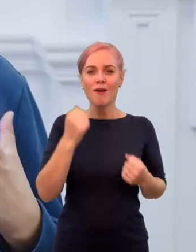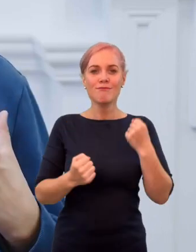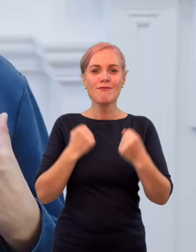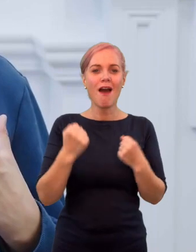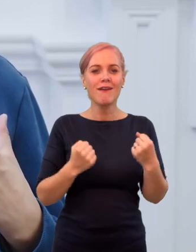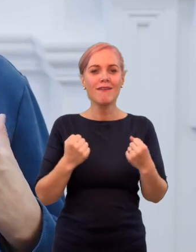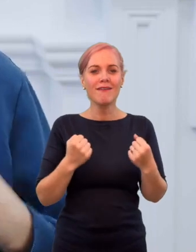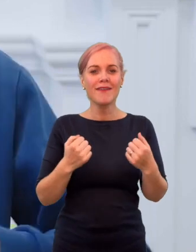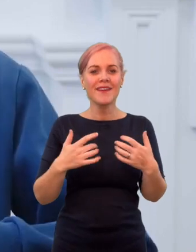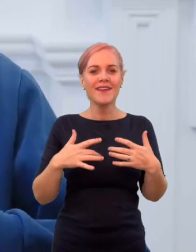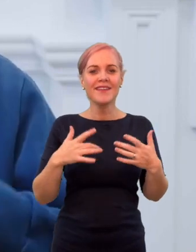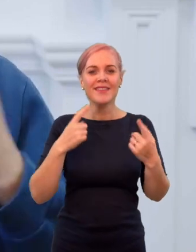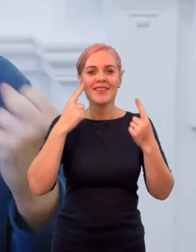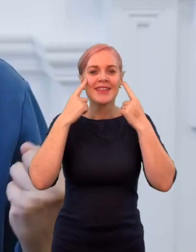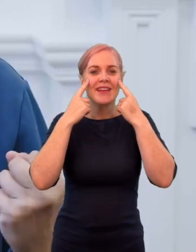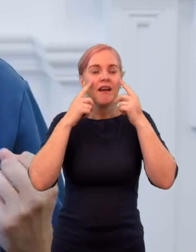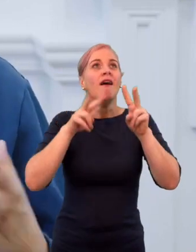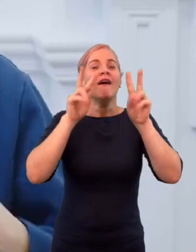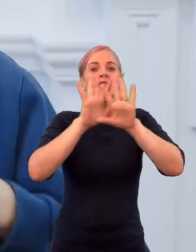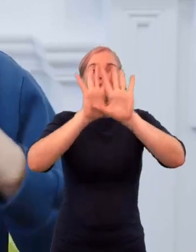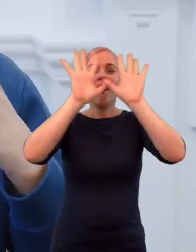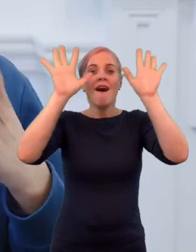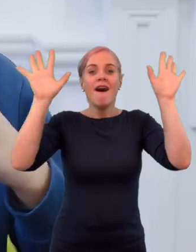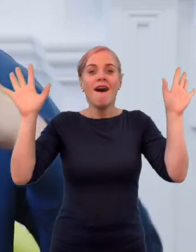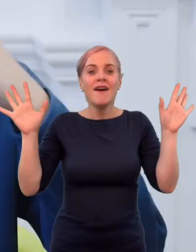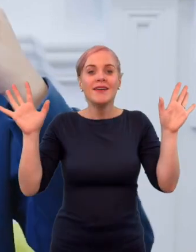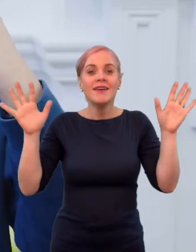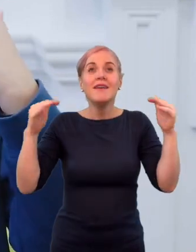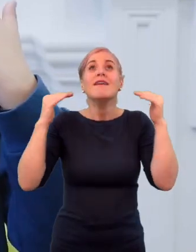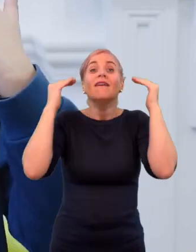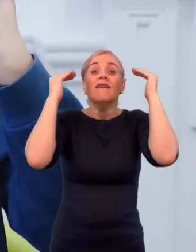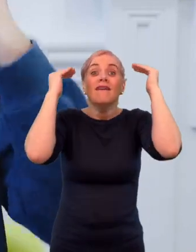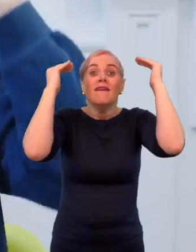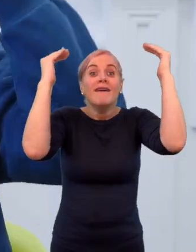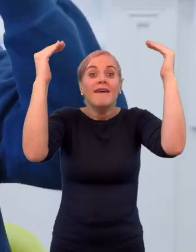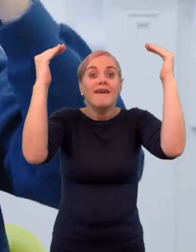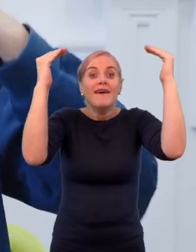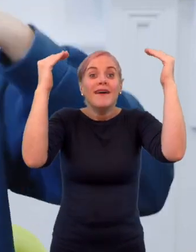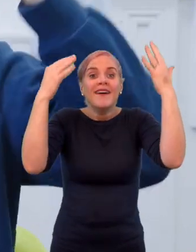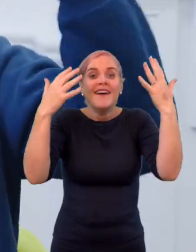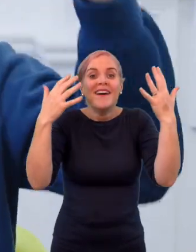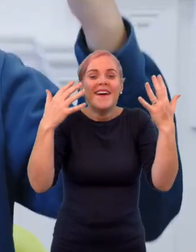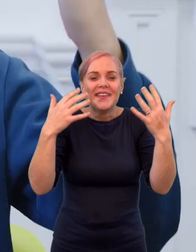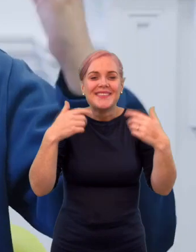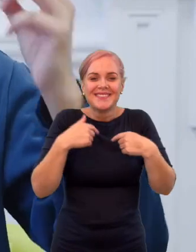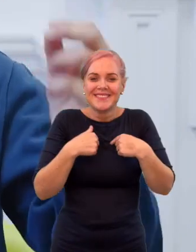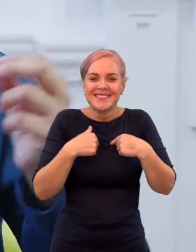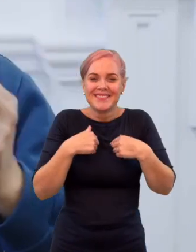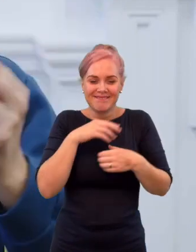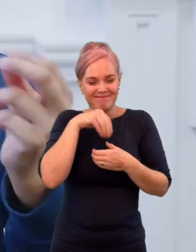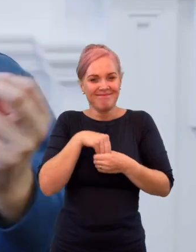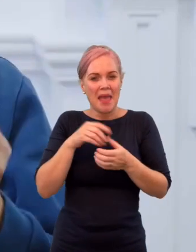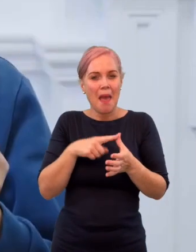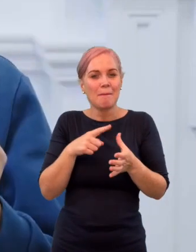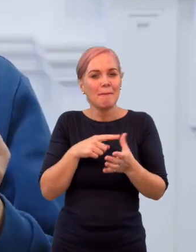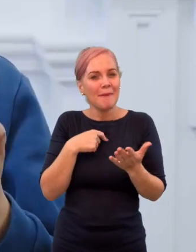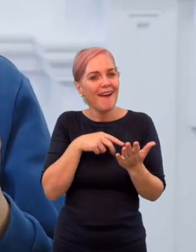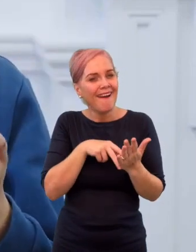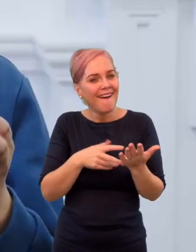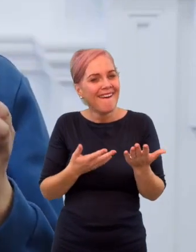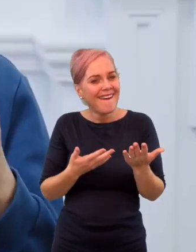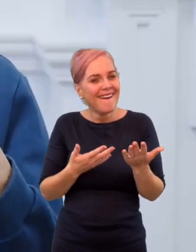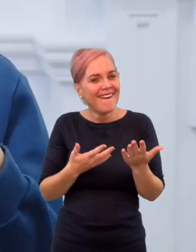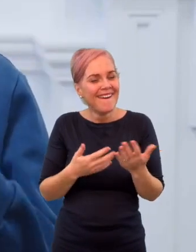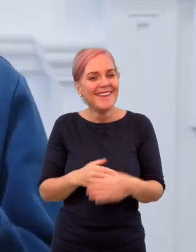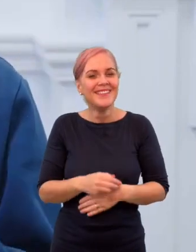your chest open when you're running and all of those things, thinking about the sky and how it's higher than you. So all of those little things is